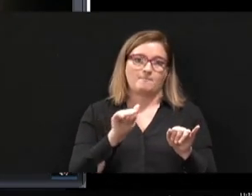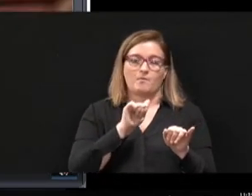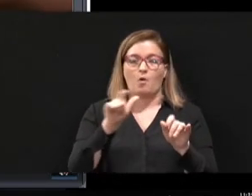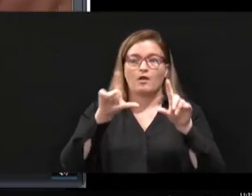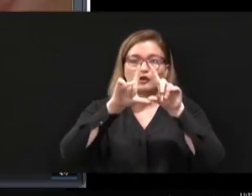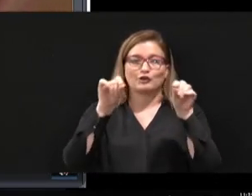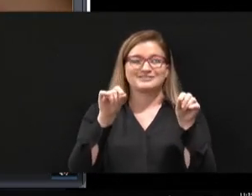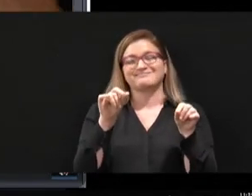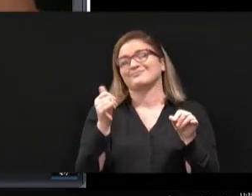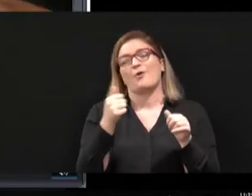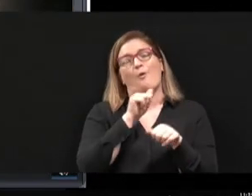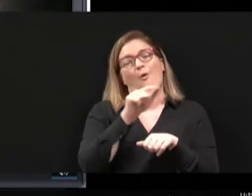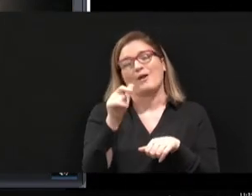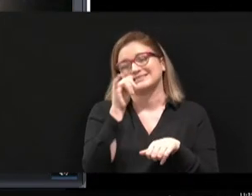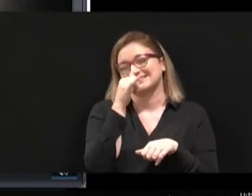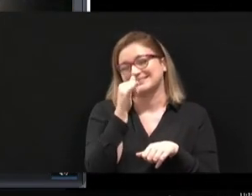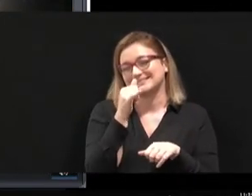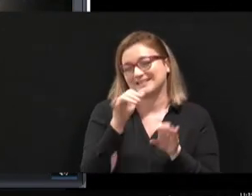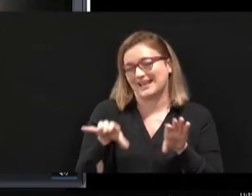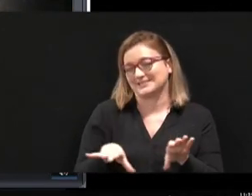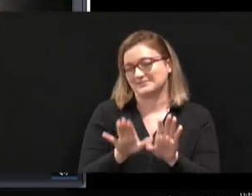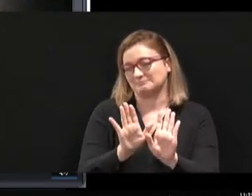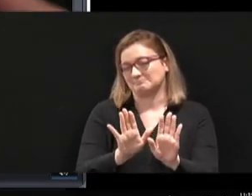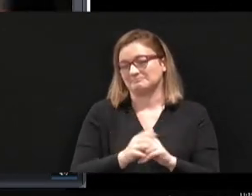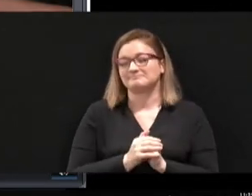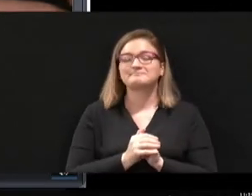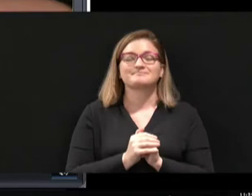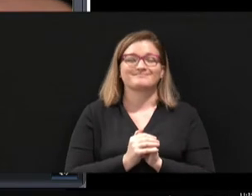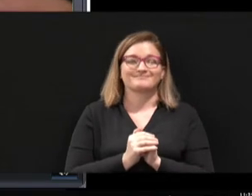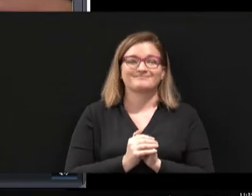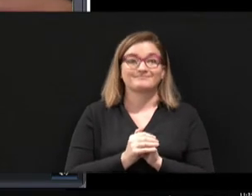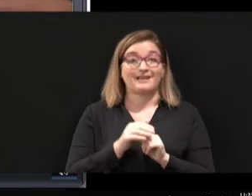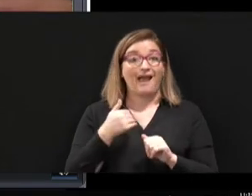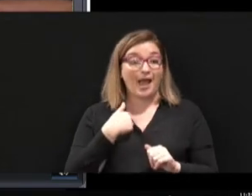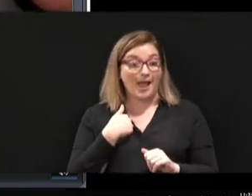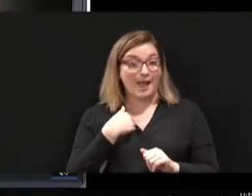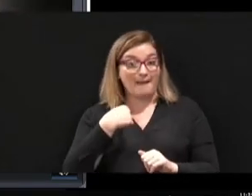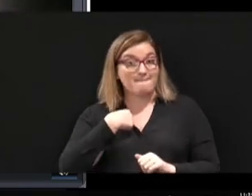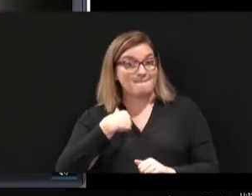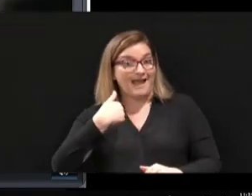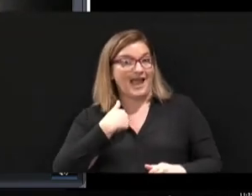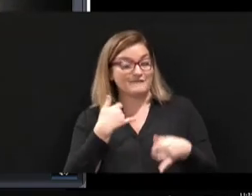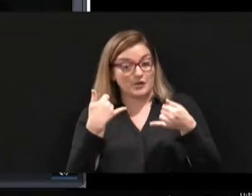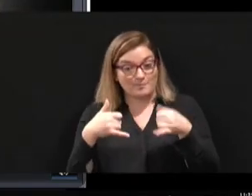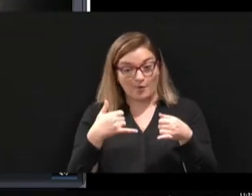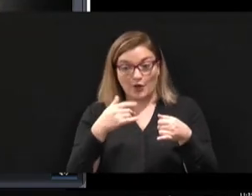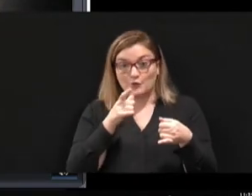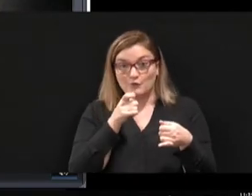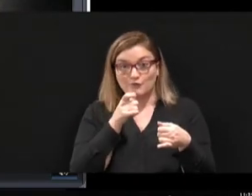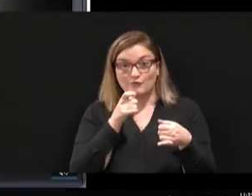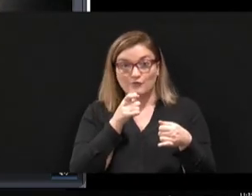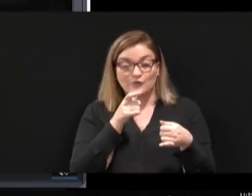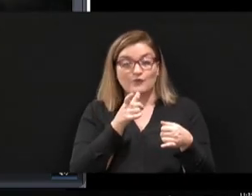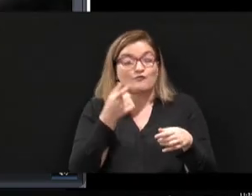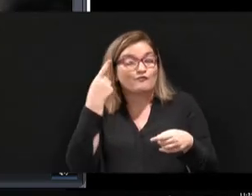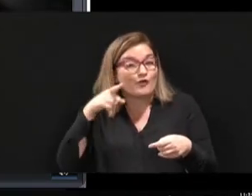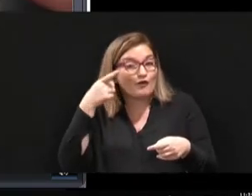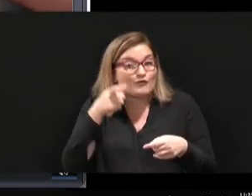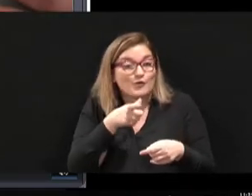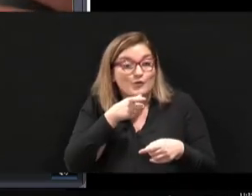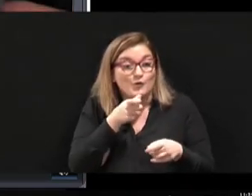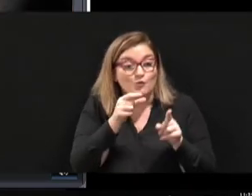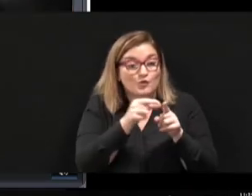too. Okay, so I say, I'm having a party for words that have the same beginning